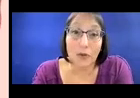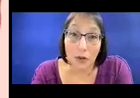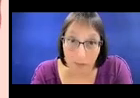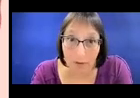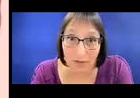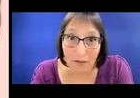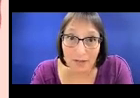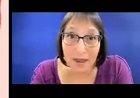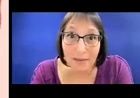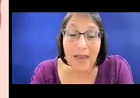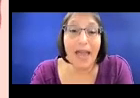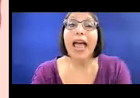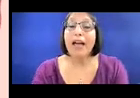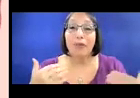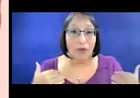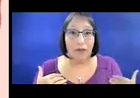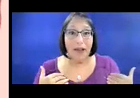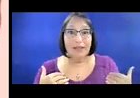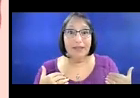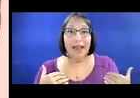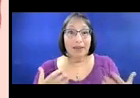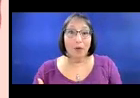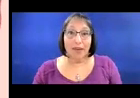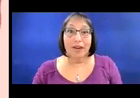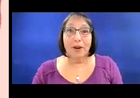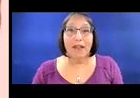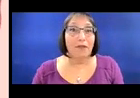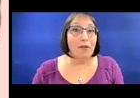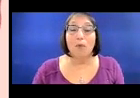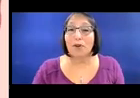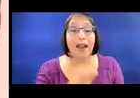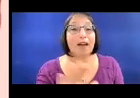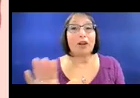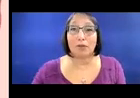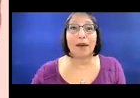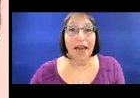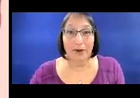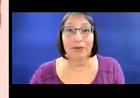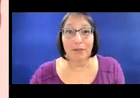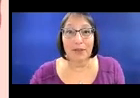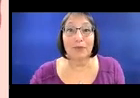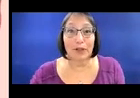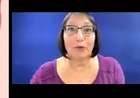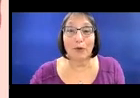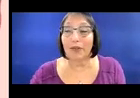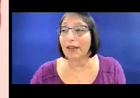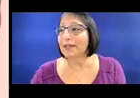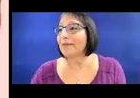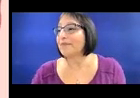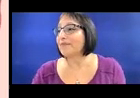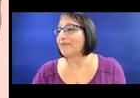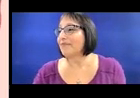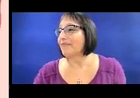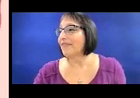tools you've been using all this time, those of us at the post-secondary level would not have a clue about how to do some of these really cool things.